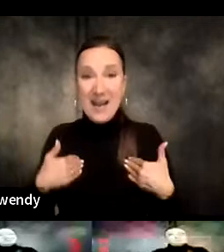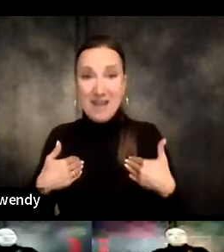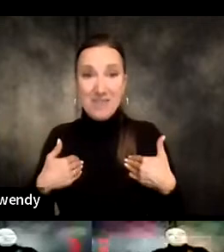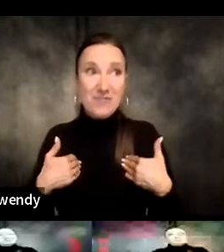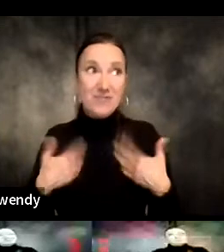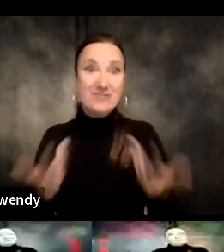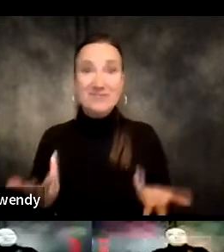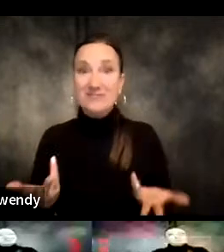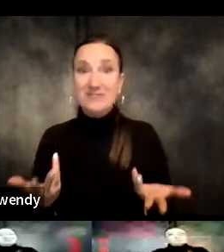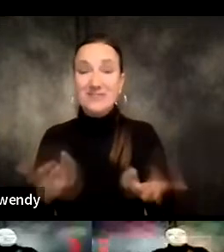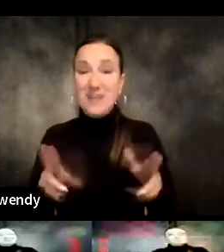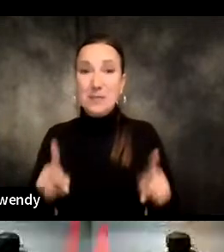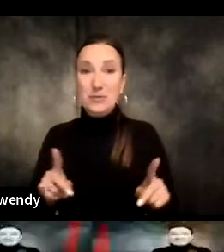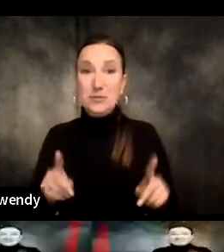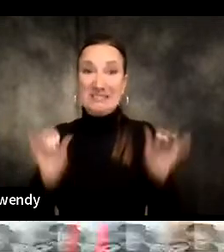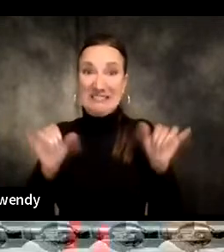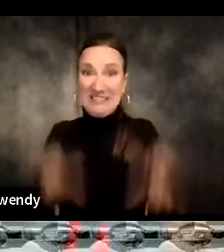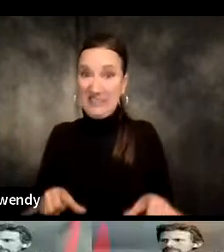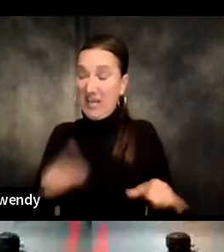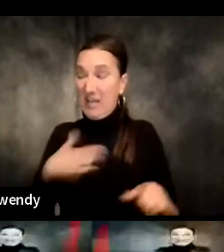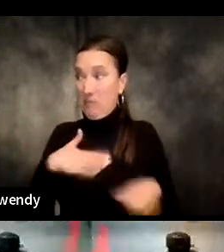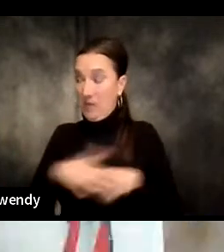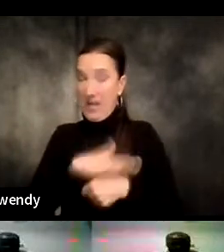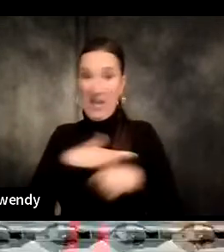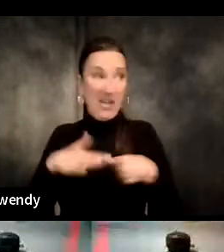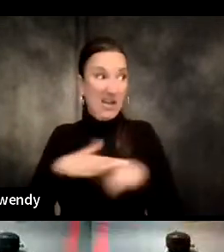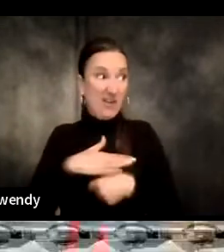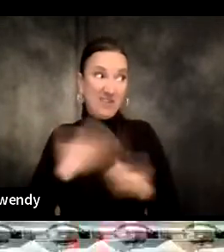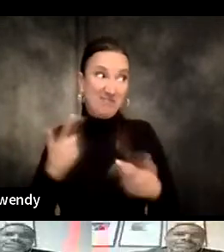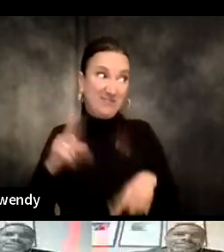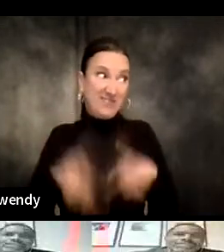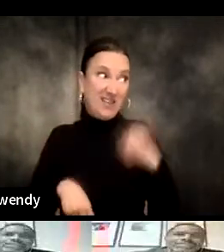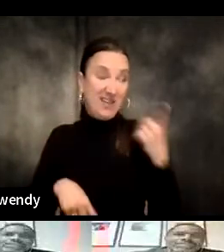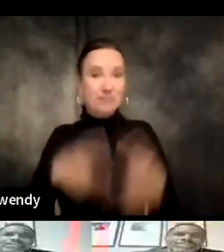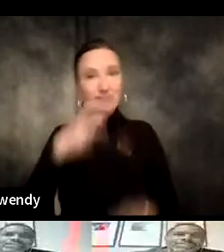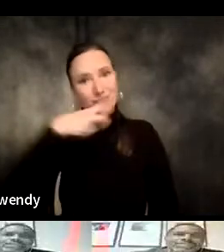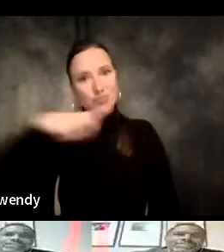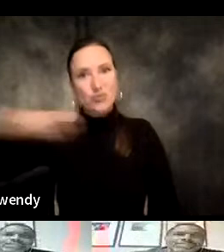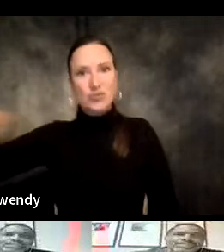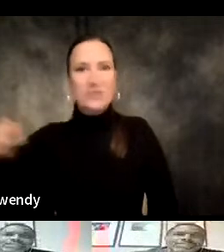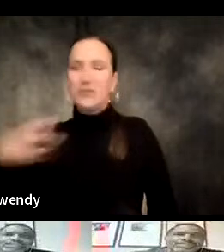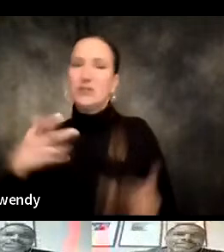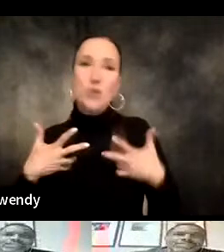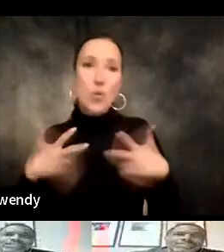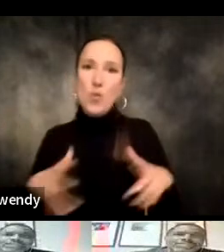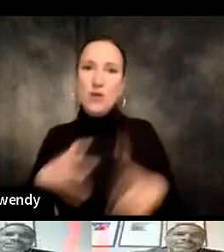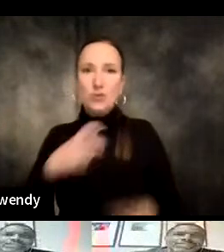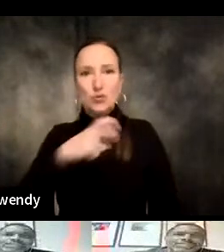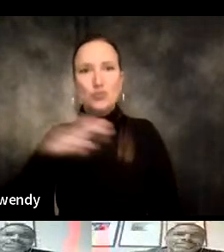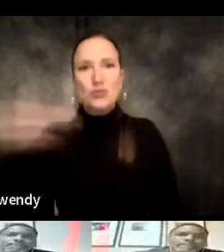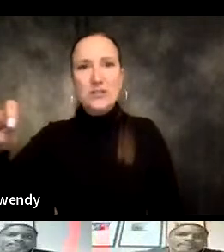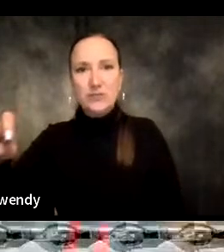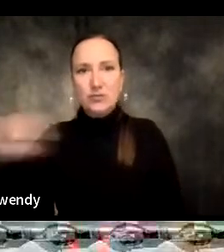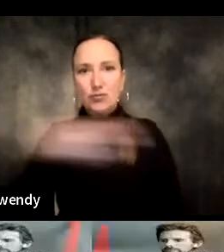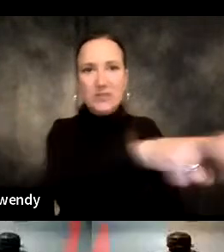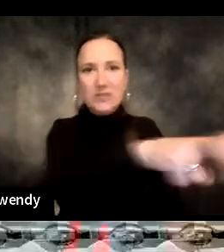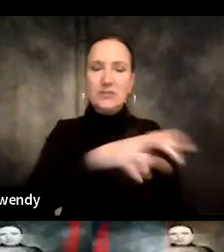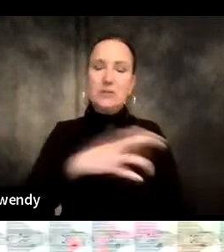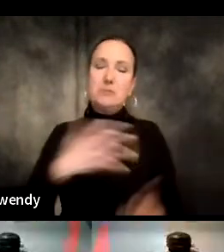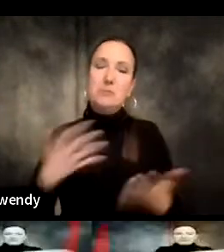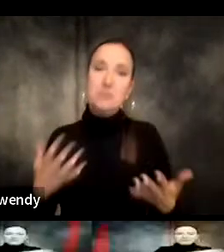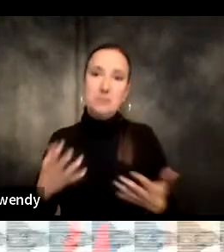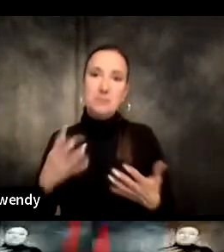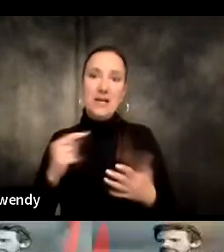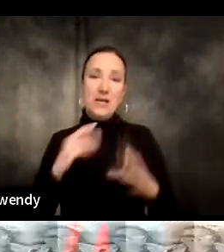of stay where you are. We try our best, or the agency tries their best not to move what we